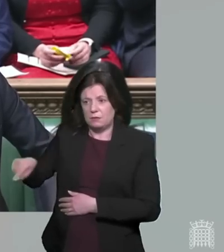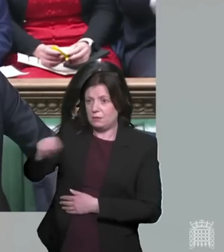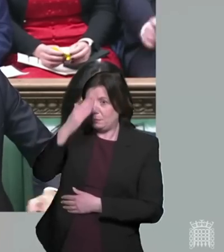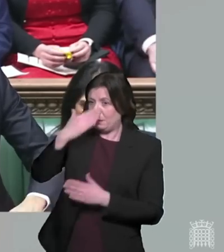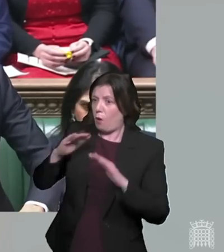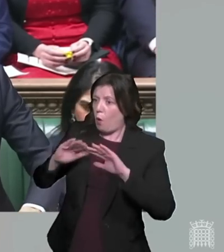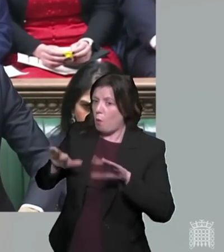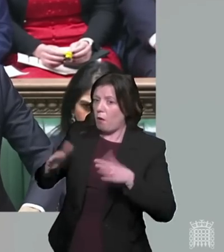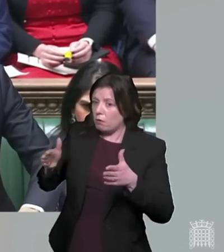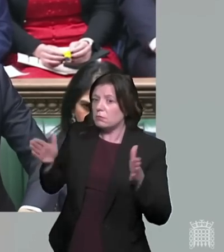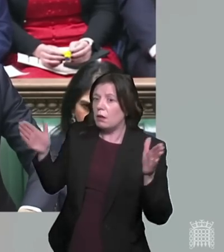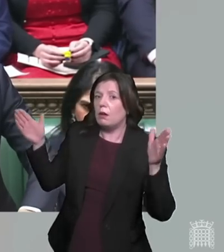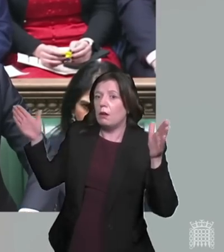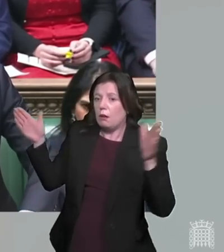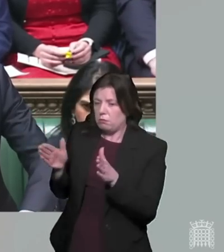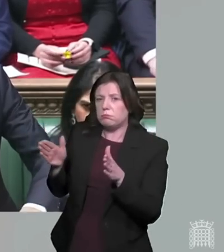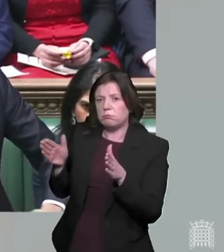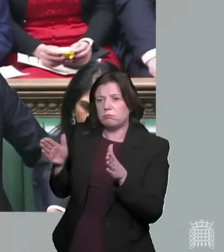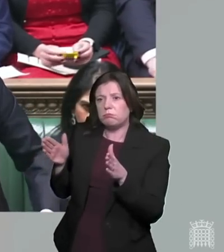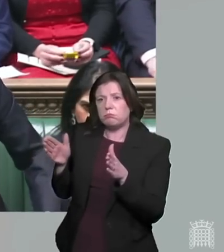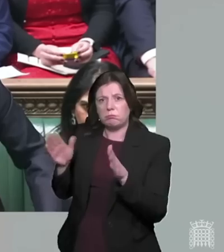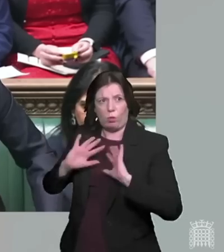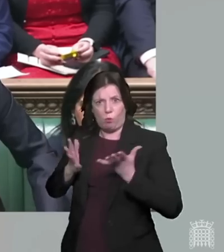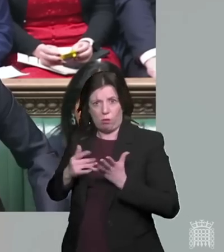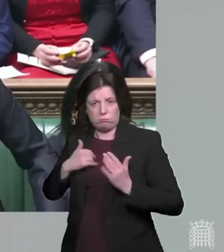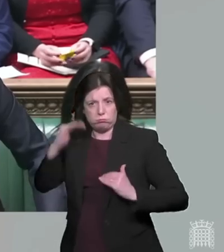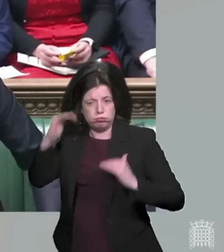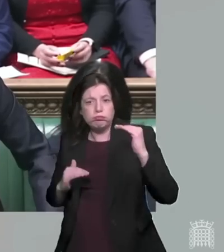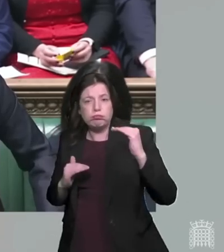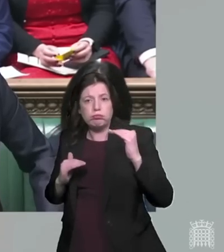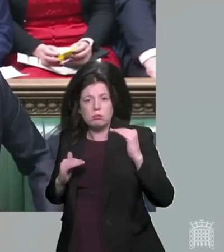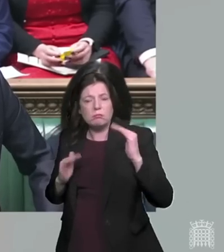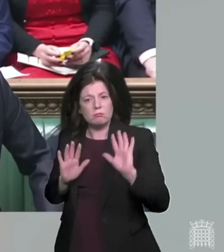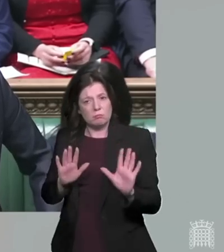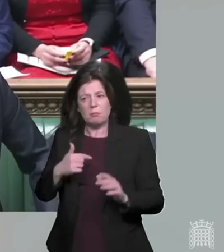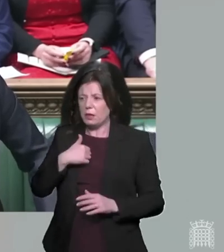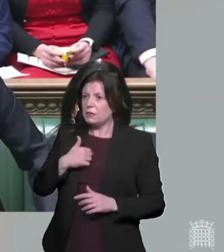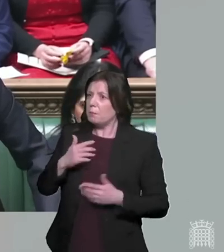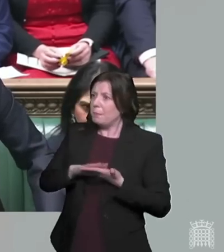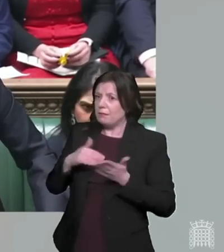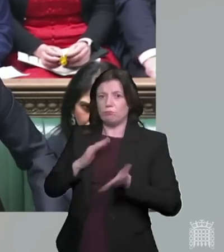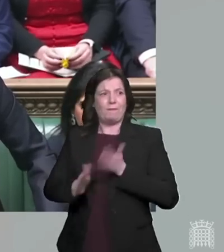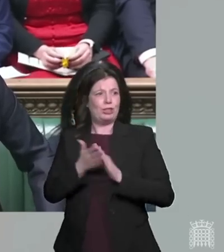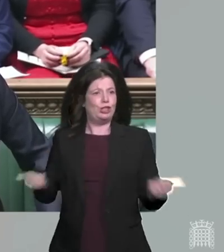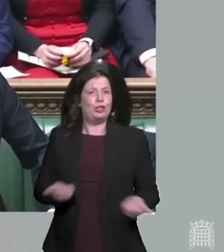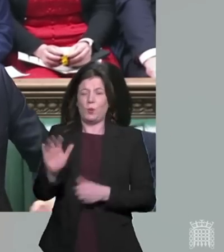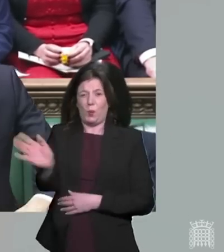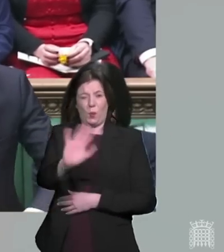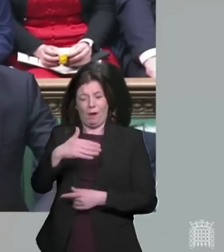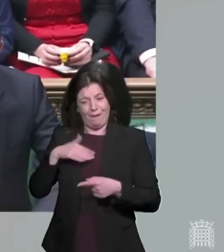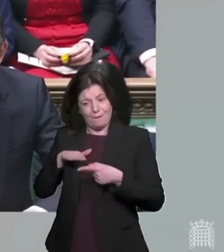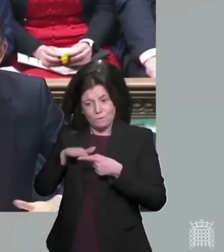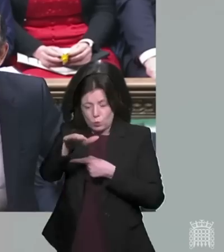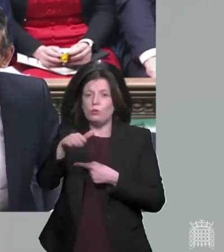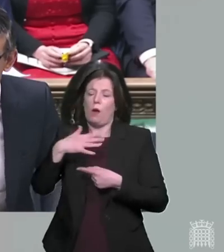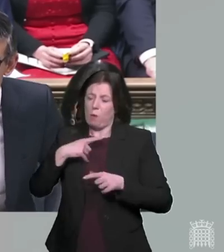to have one of the lowest rates of rough sleeping in the world globally when last measured. But we'll continue to do more, Mr. Speaker. We don't want anyone to have to